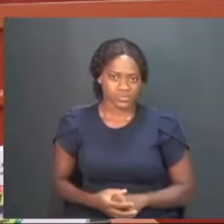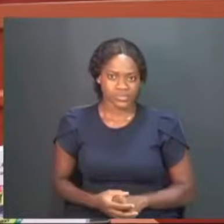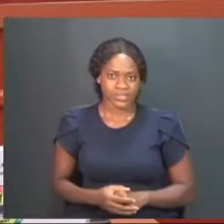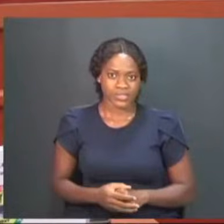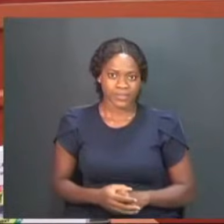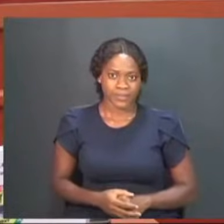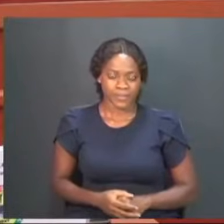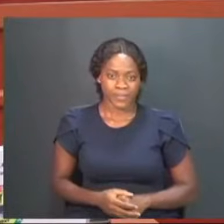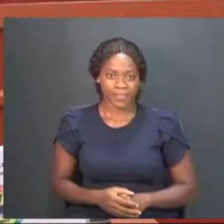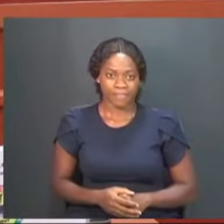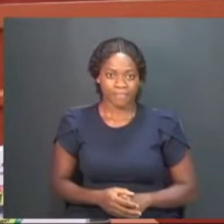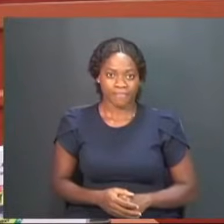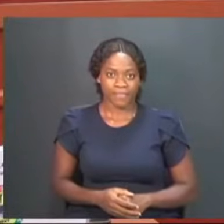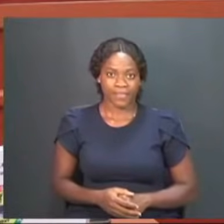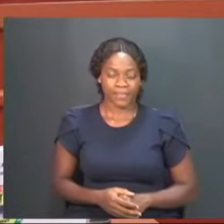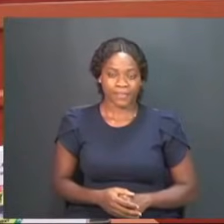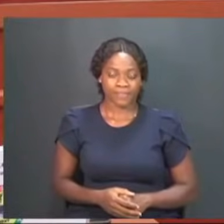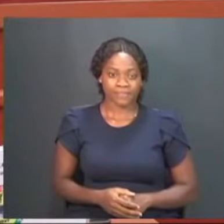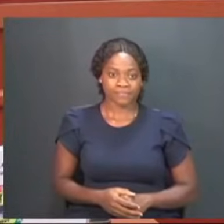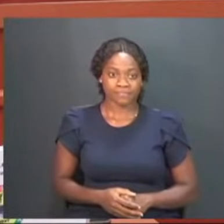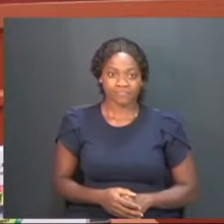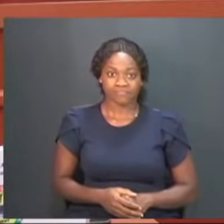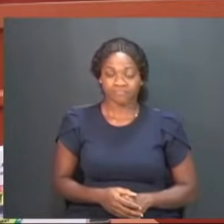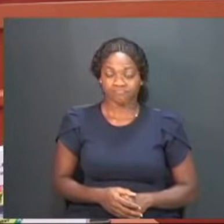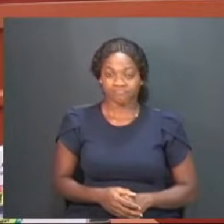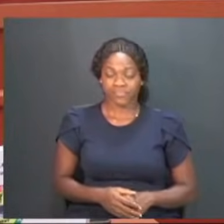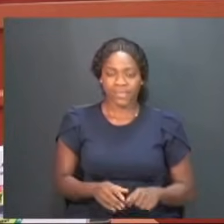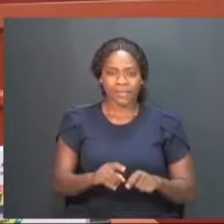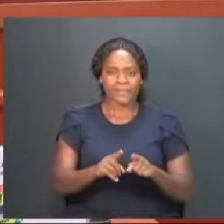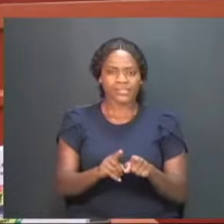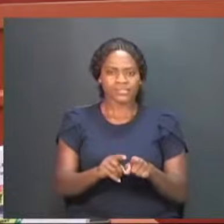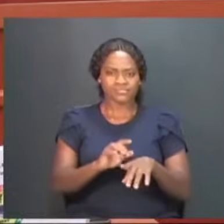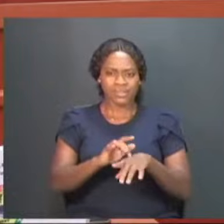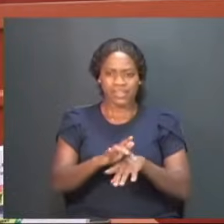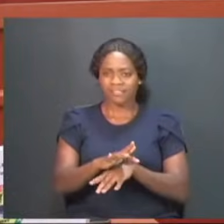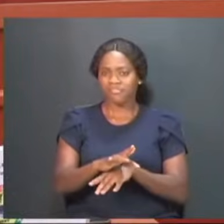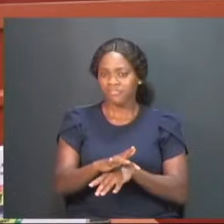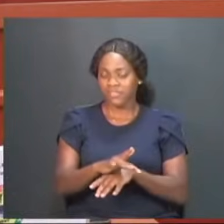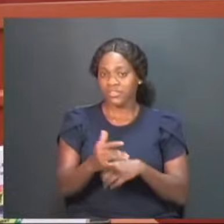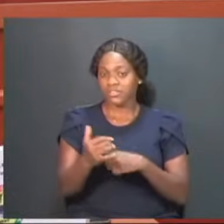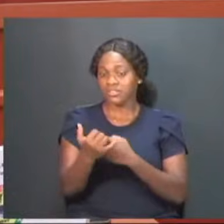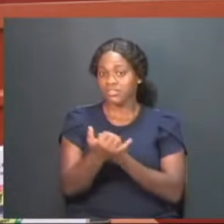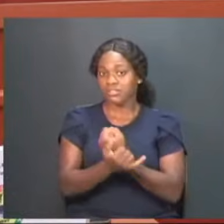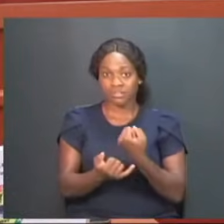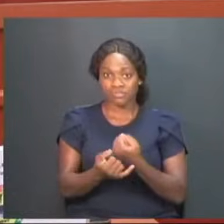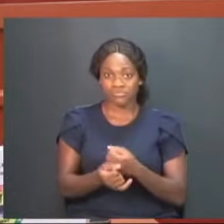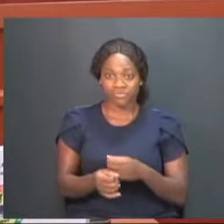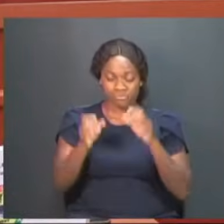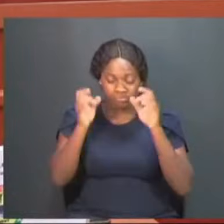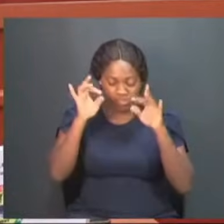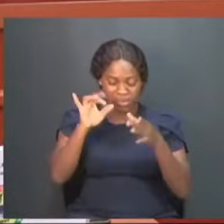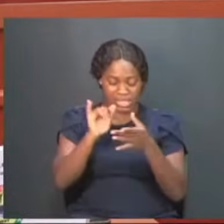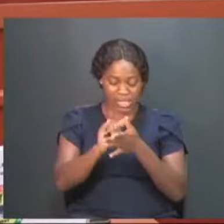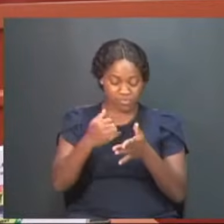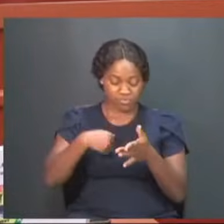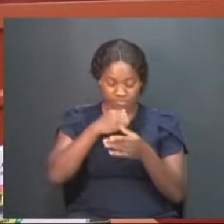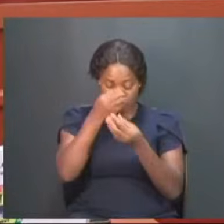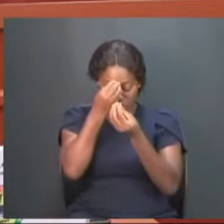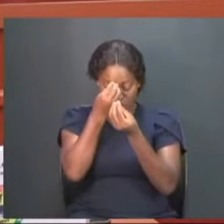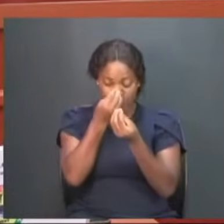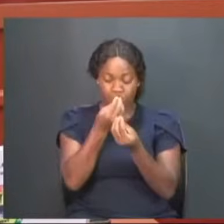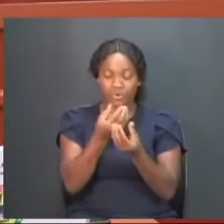also puts this country at a major risk. The risk of not being compliant